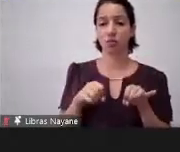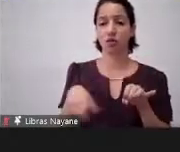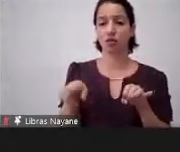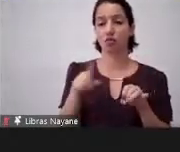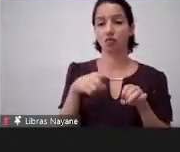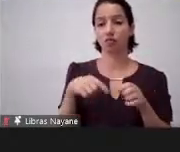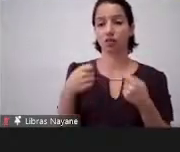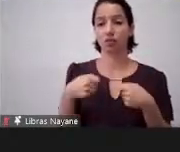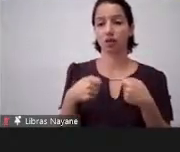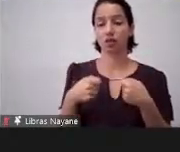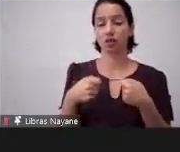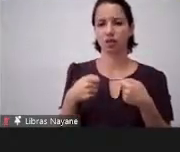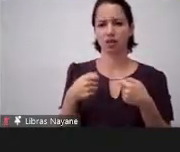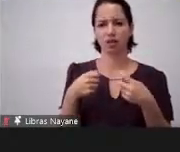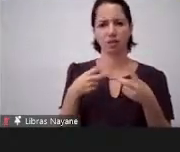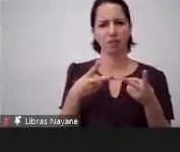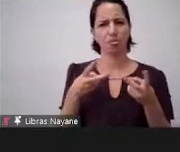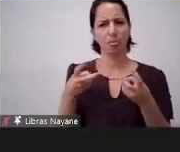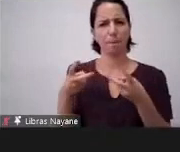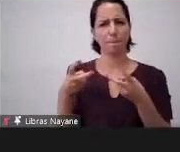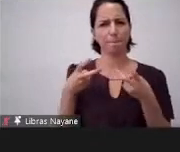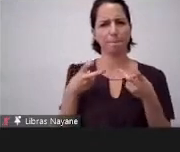and in a lot of detail to understand